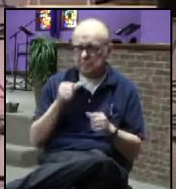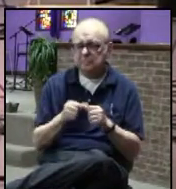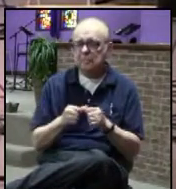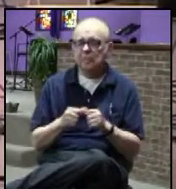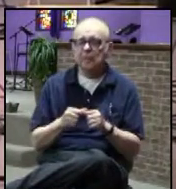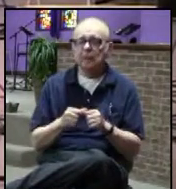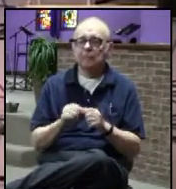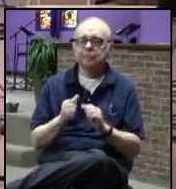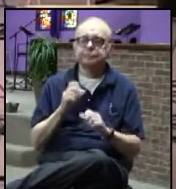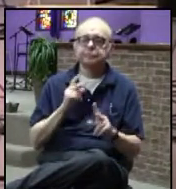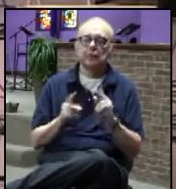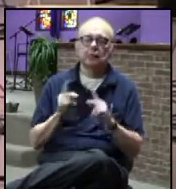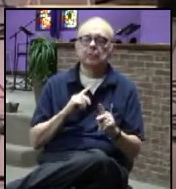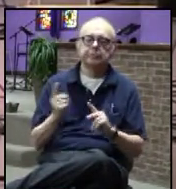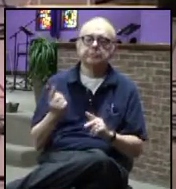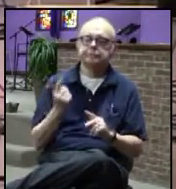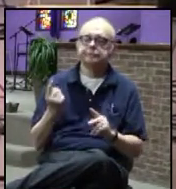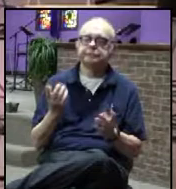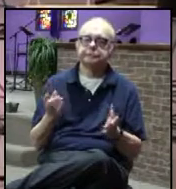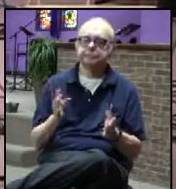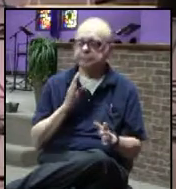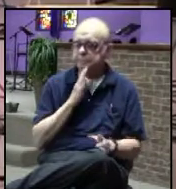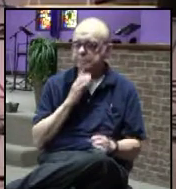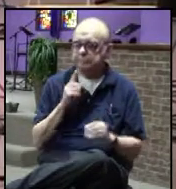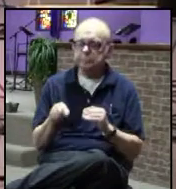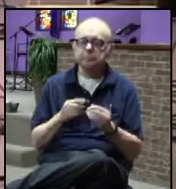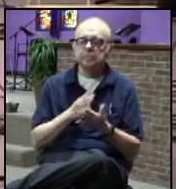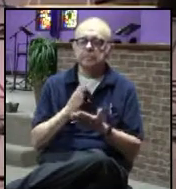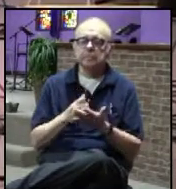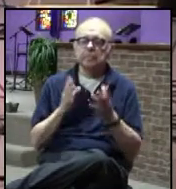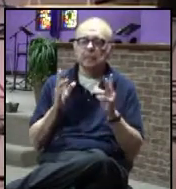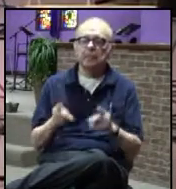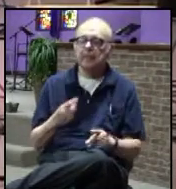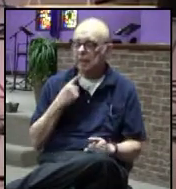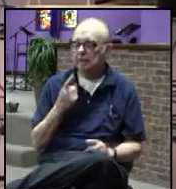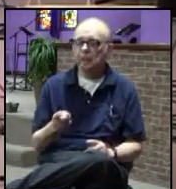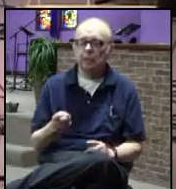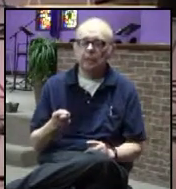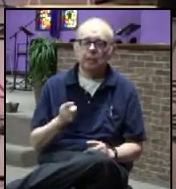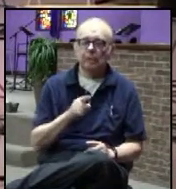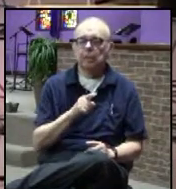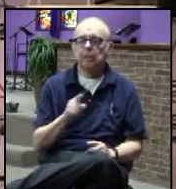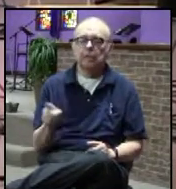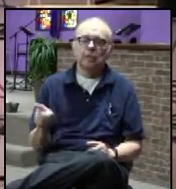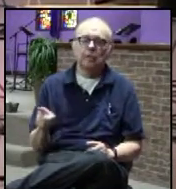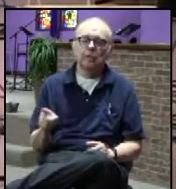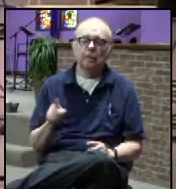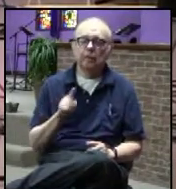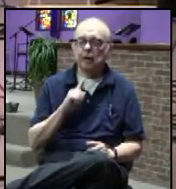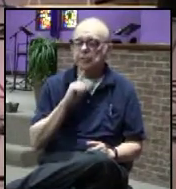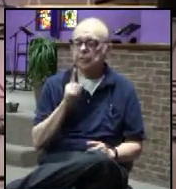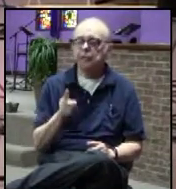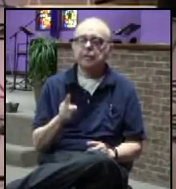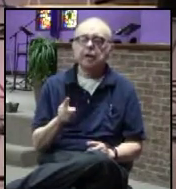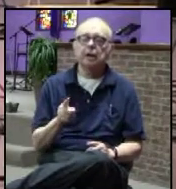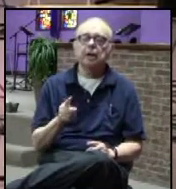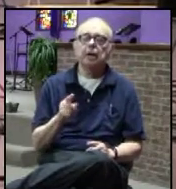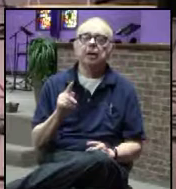Remember how people would always talk about somebody and saying they are such a tightwad,